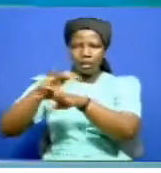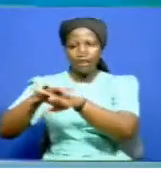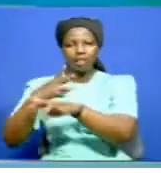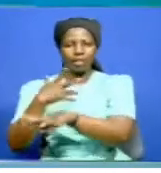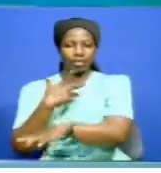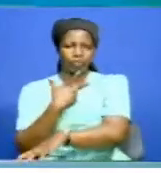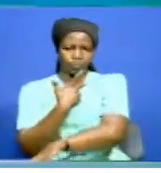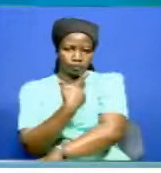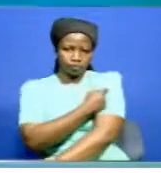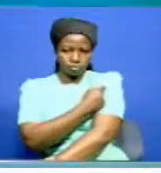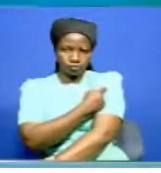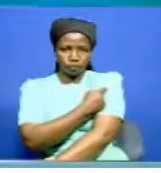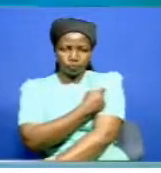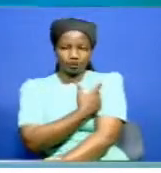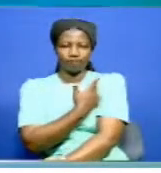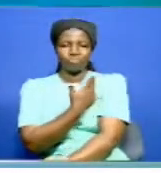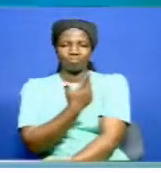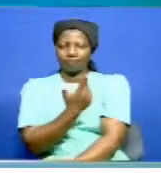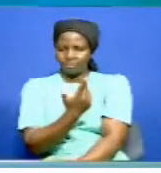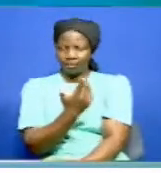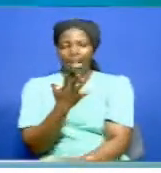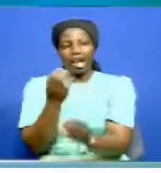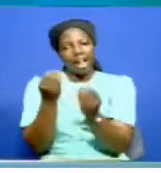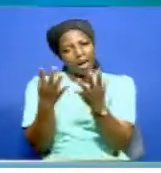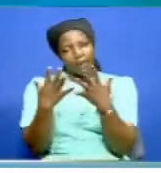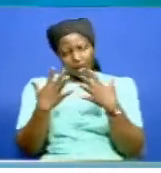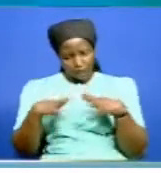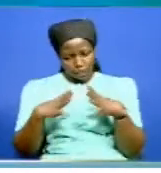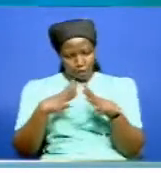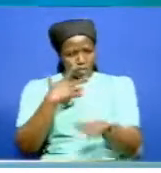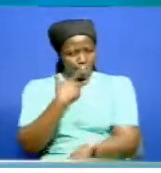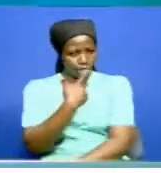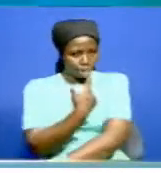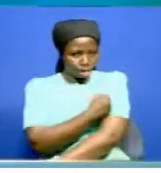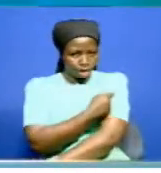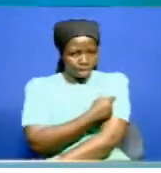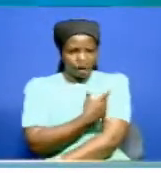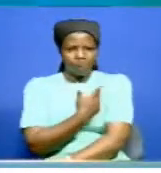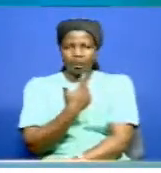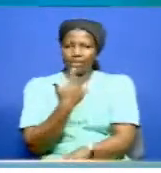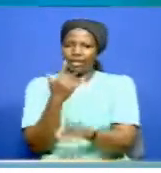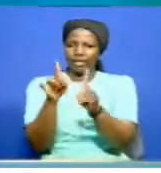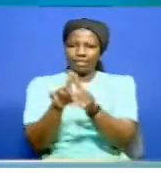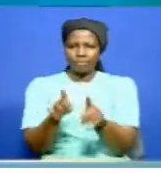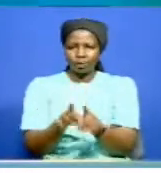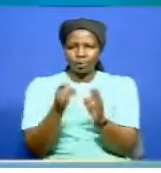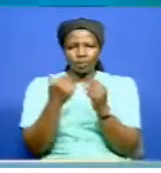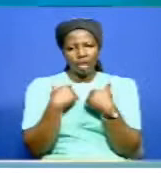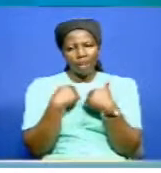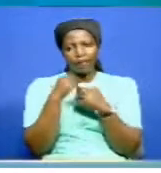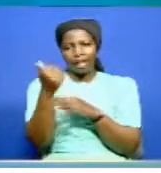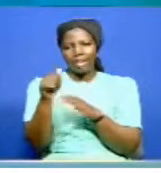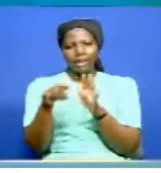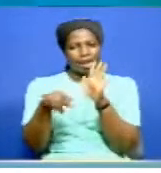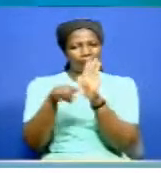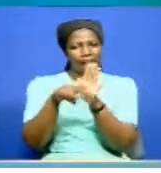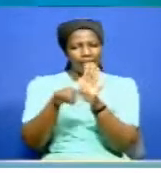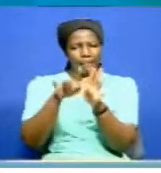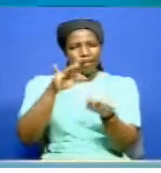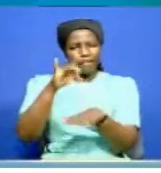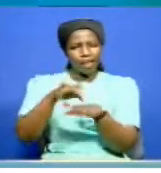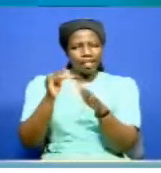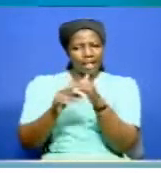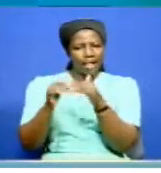and the batch number that they're getting it from, and any adverse drug events following immunization can